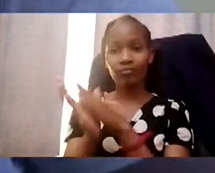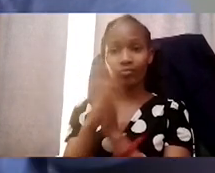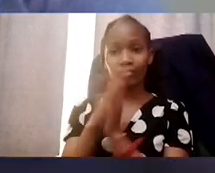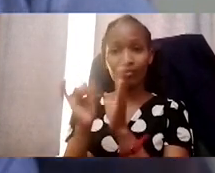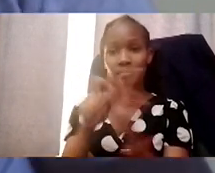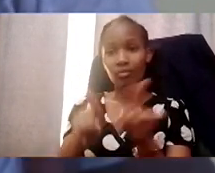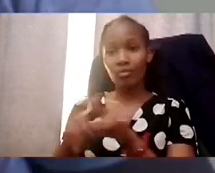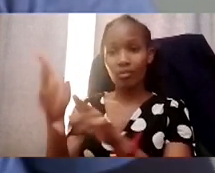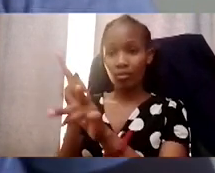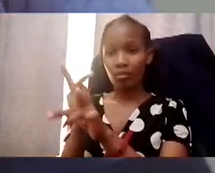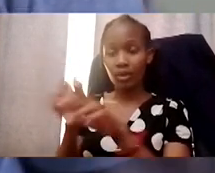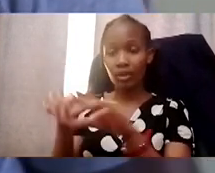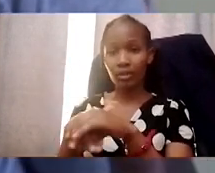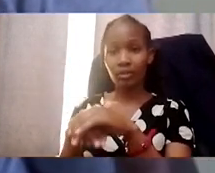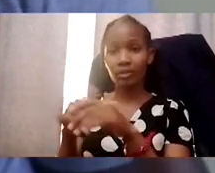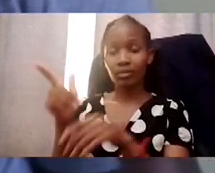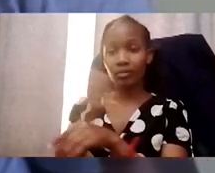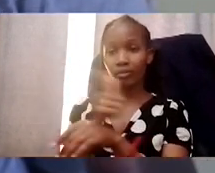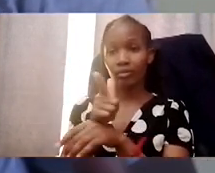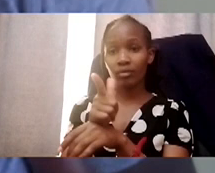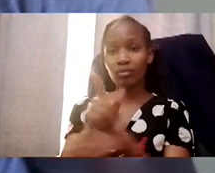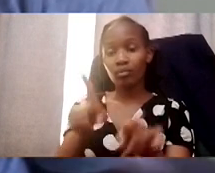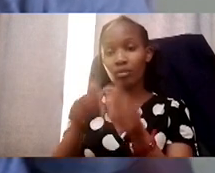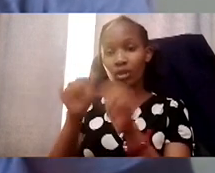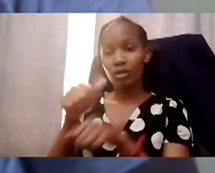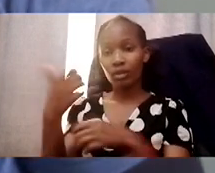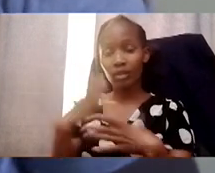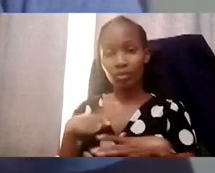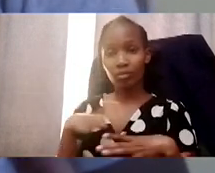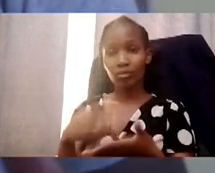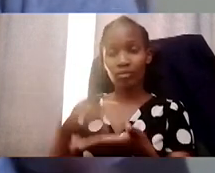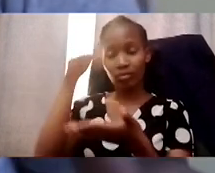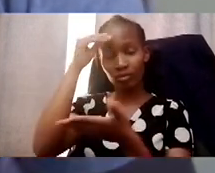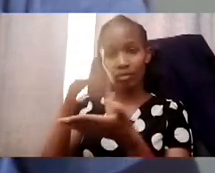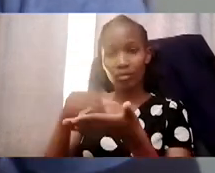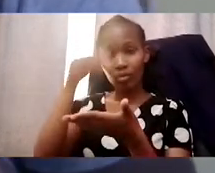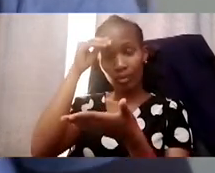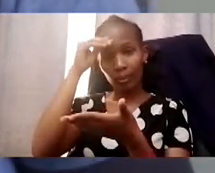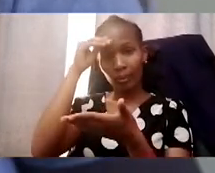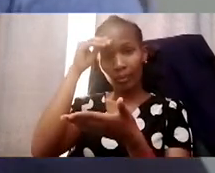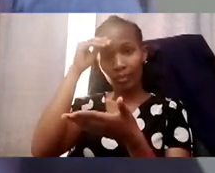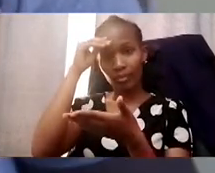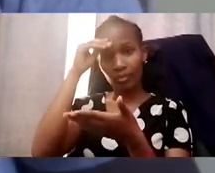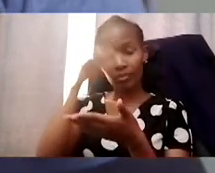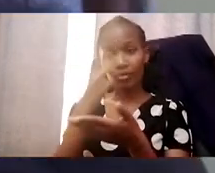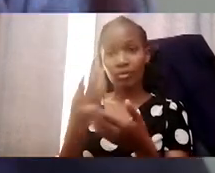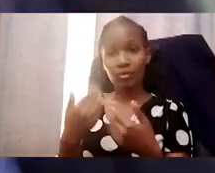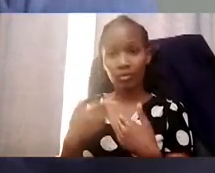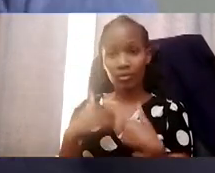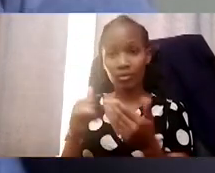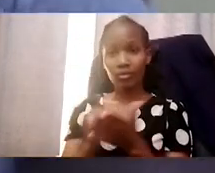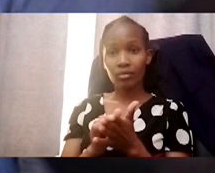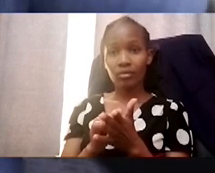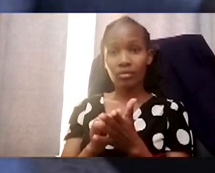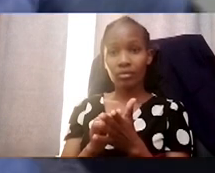film, so that other people can learn that, you know what, as much as we are doing, as much as we have peace, we also have to have